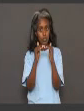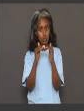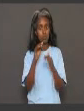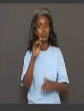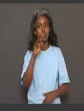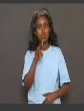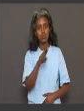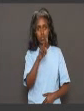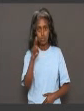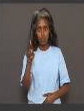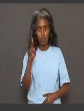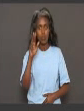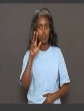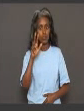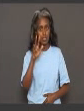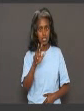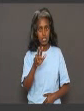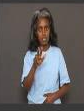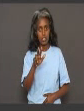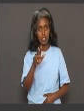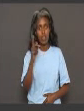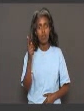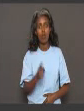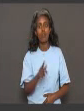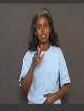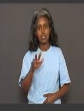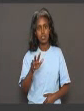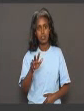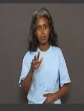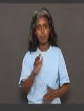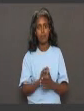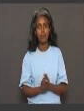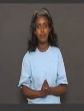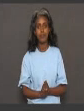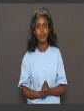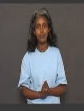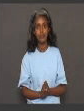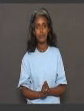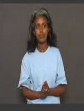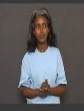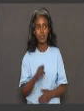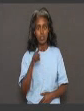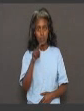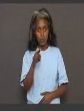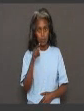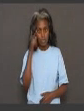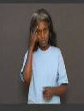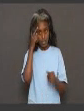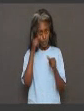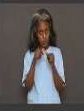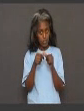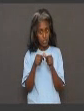equal to the square root of 3 over 3. You will